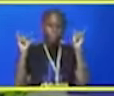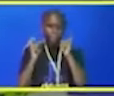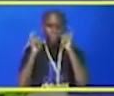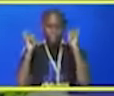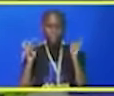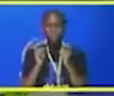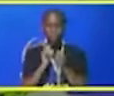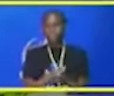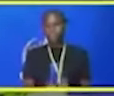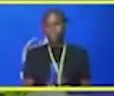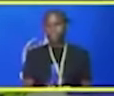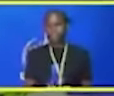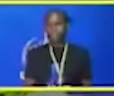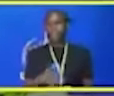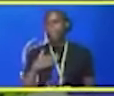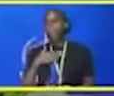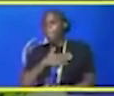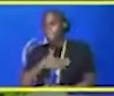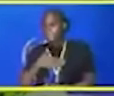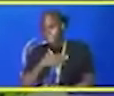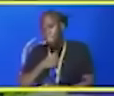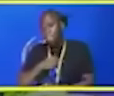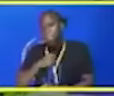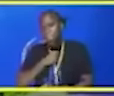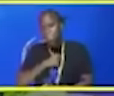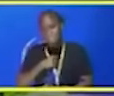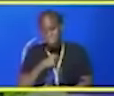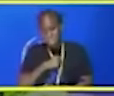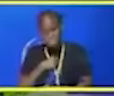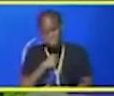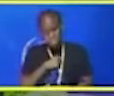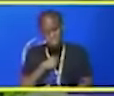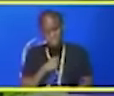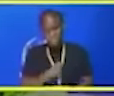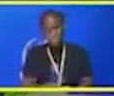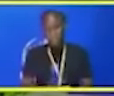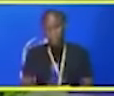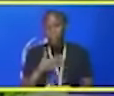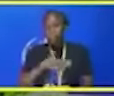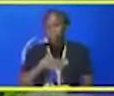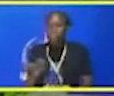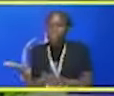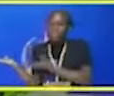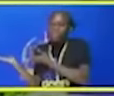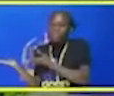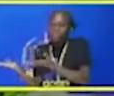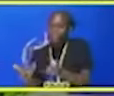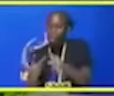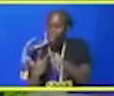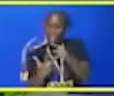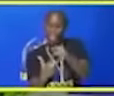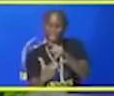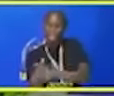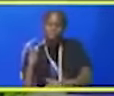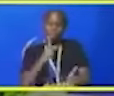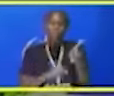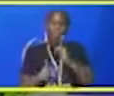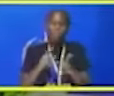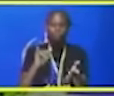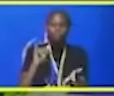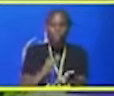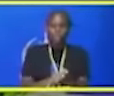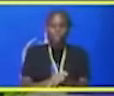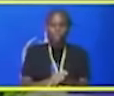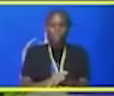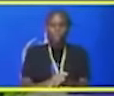My sincere apologies. Please bring for me three people right now that shout under